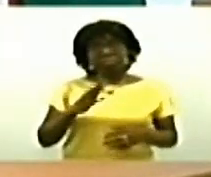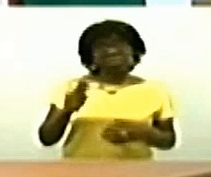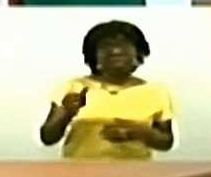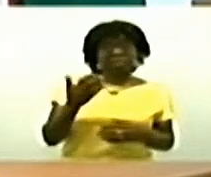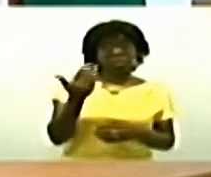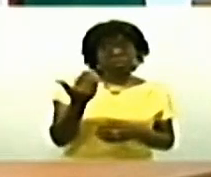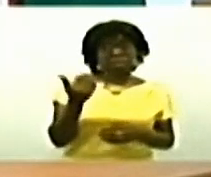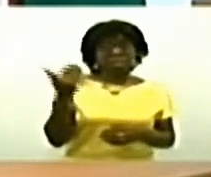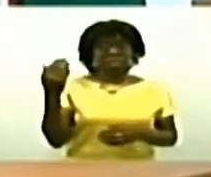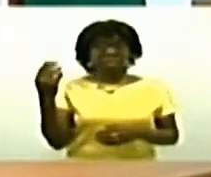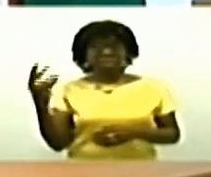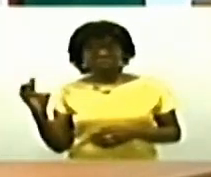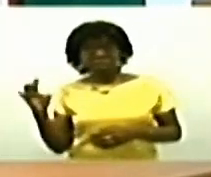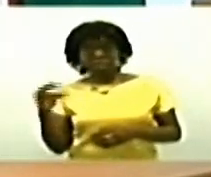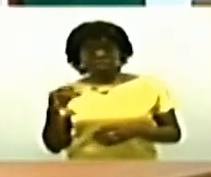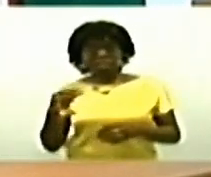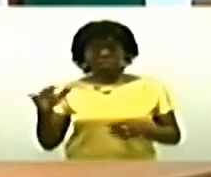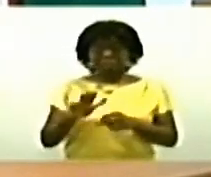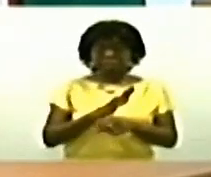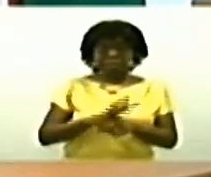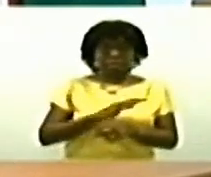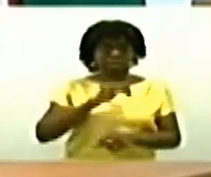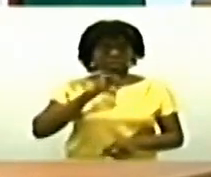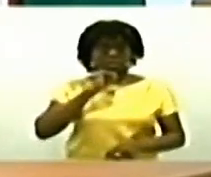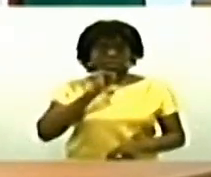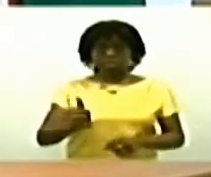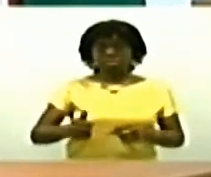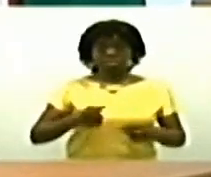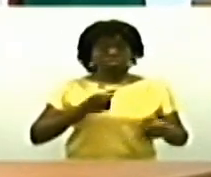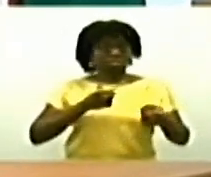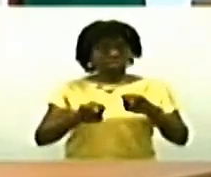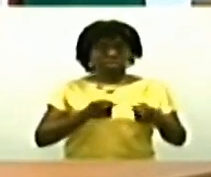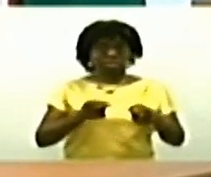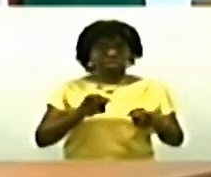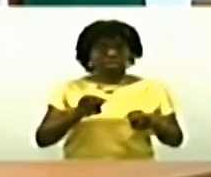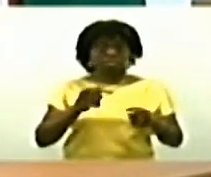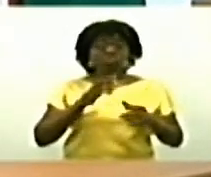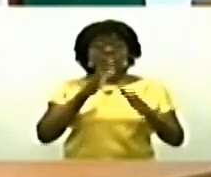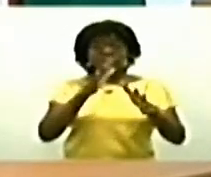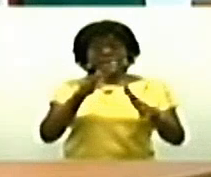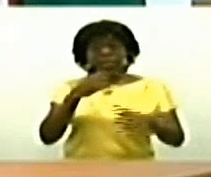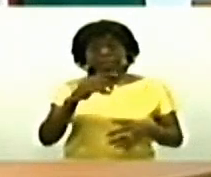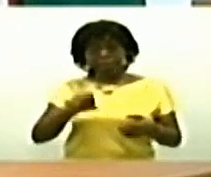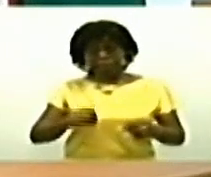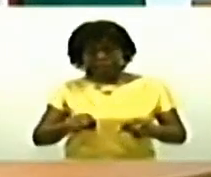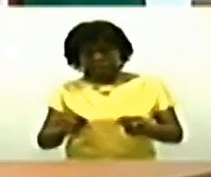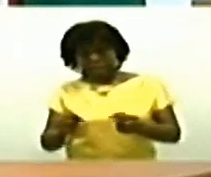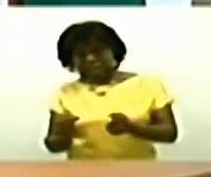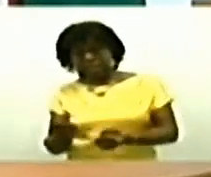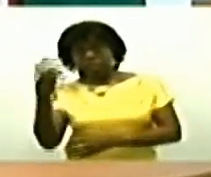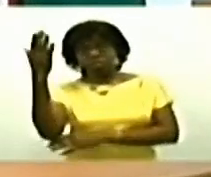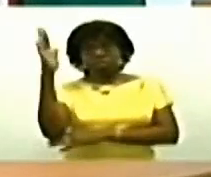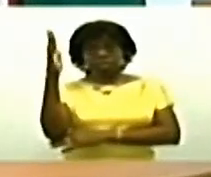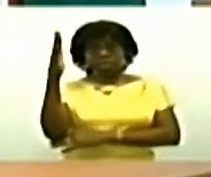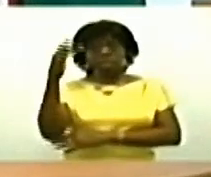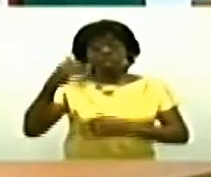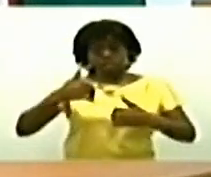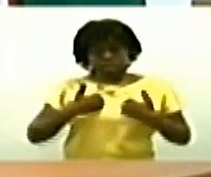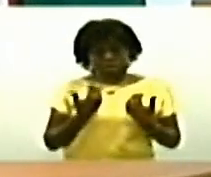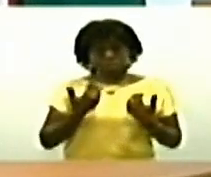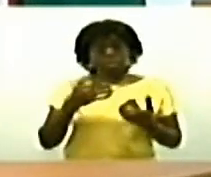they're totally out of control. My grandmother used to say, bend the tree when it's young. That's the only opportunity you